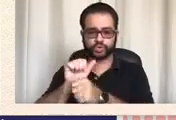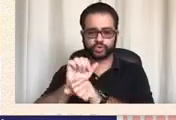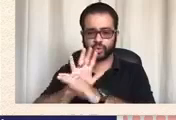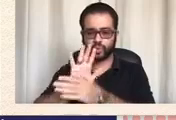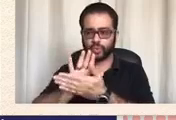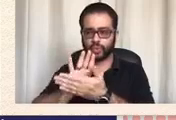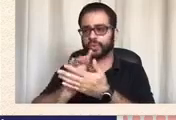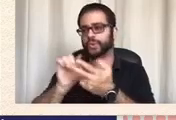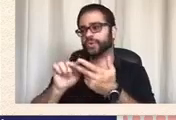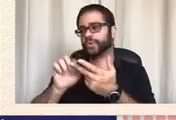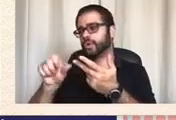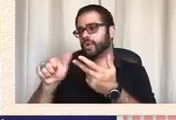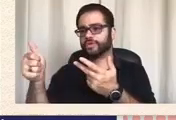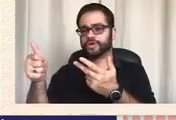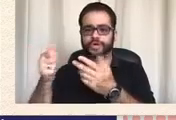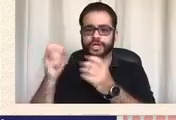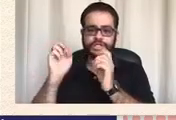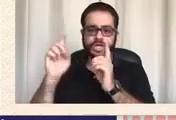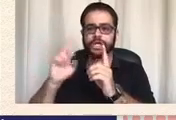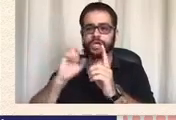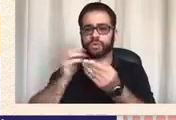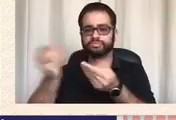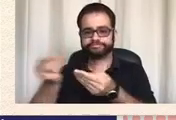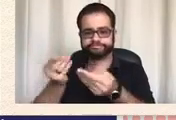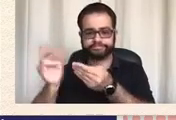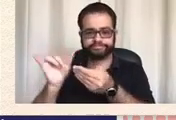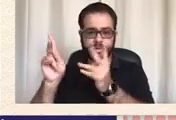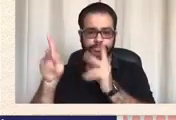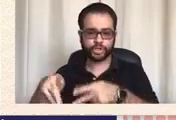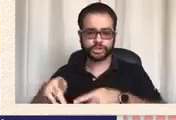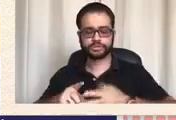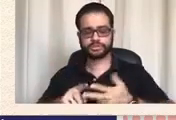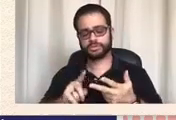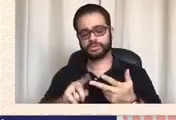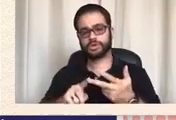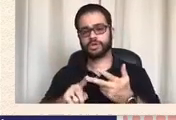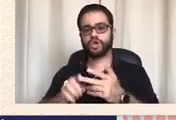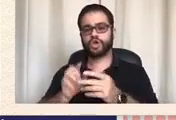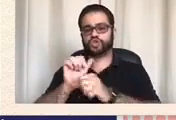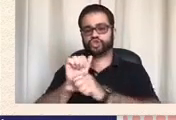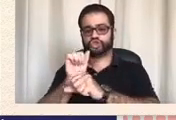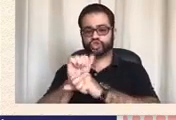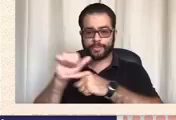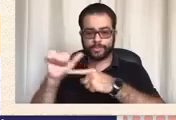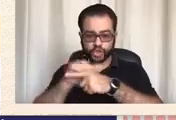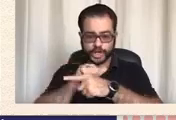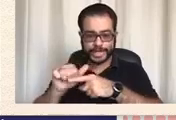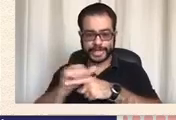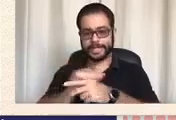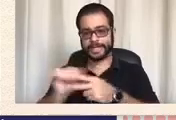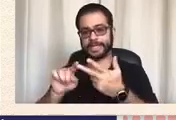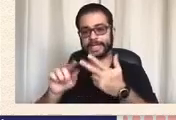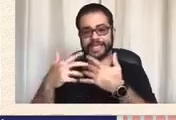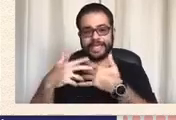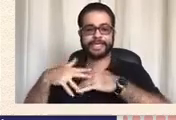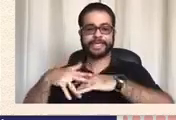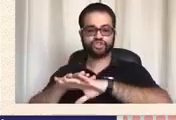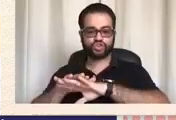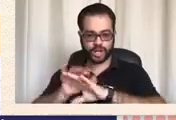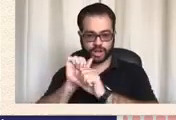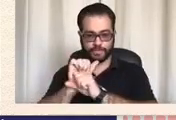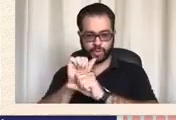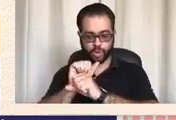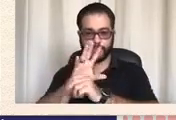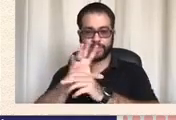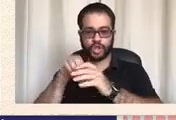basically facilitate that individual. We're looking at vocational training. We're looking at integrated employment, including supported employment. We're looking